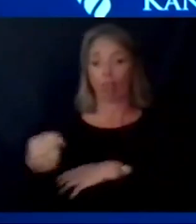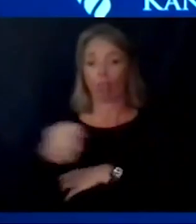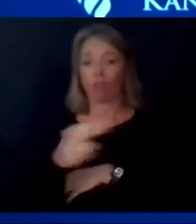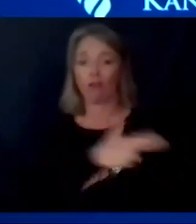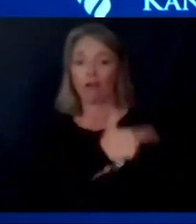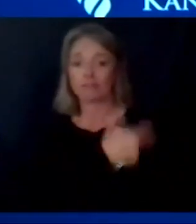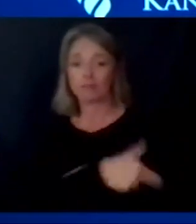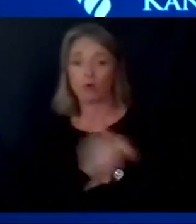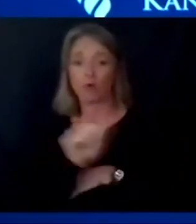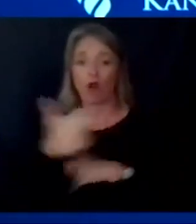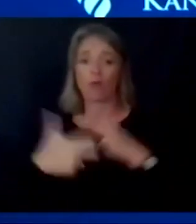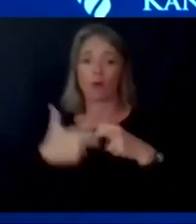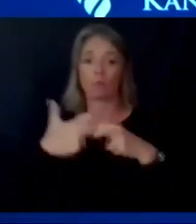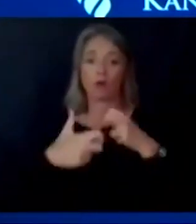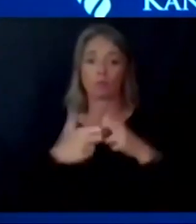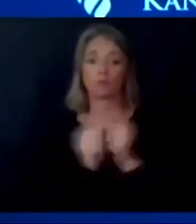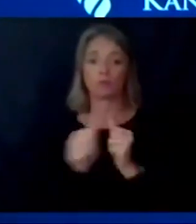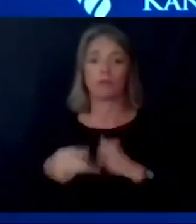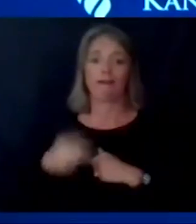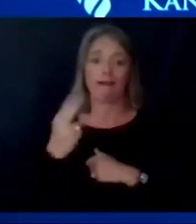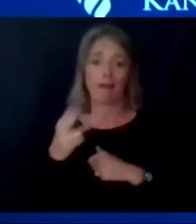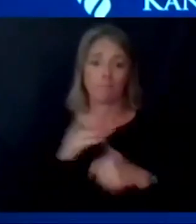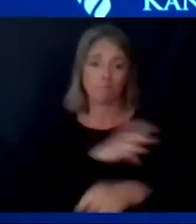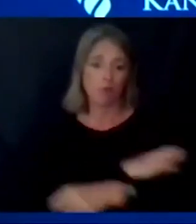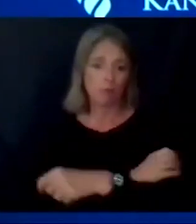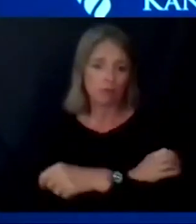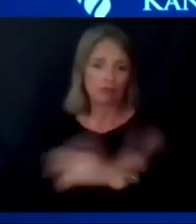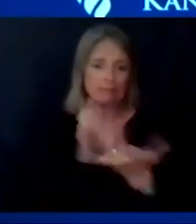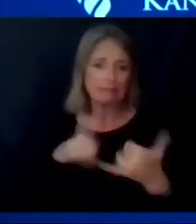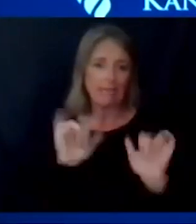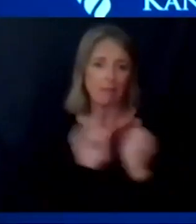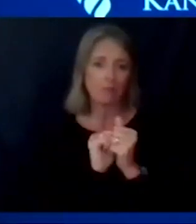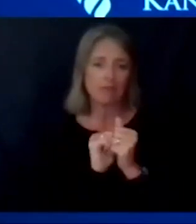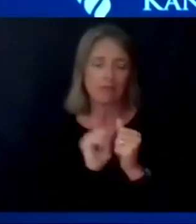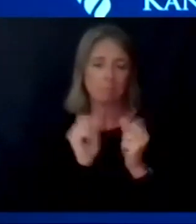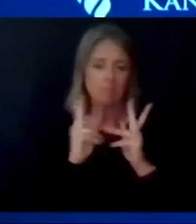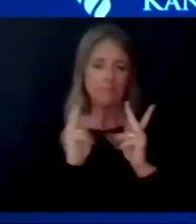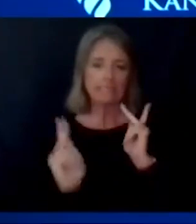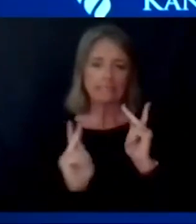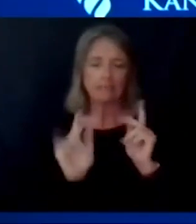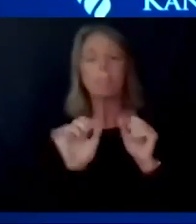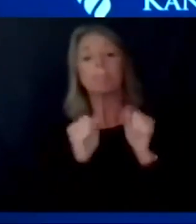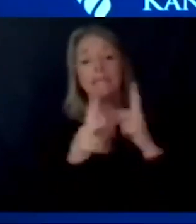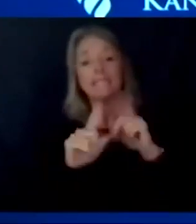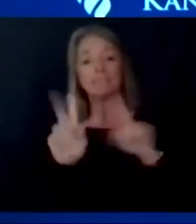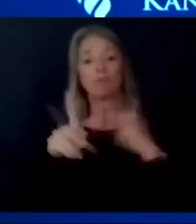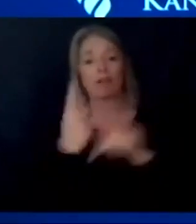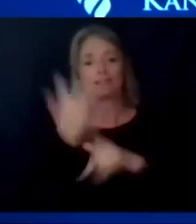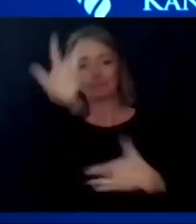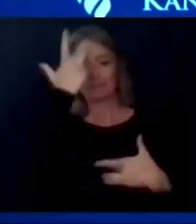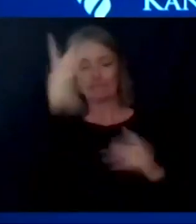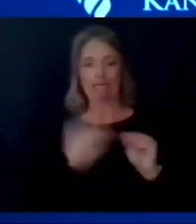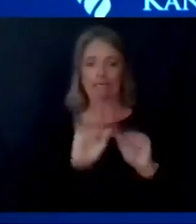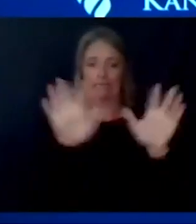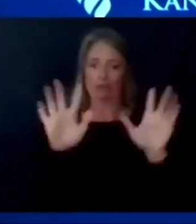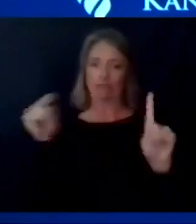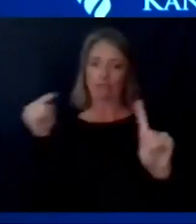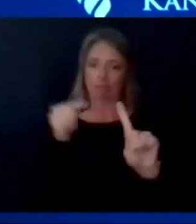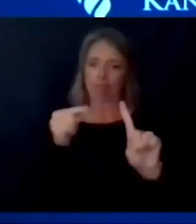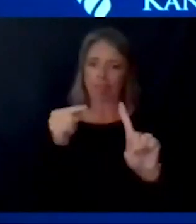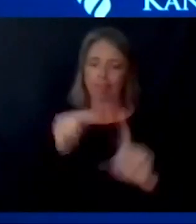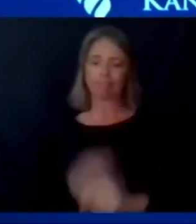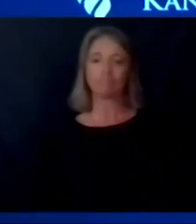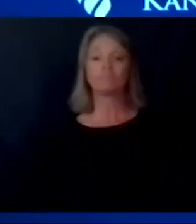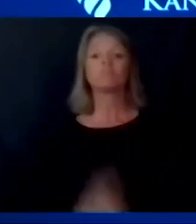related to high blood pressure. So I think that clearly that's the case. As far as the issues around waivers